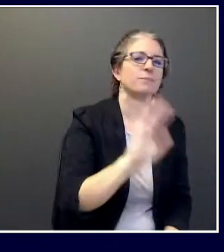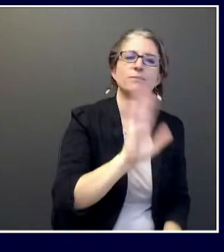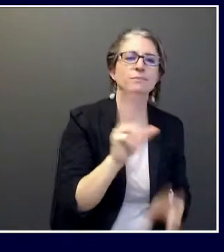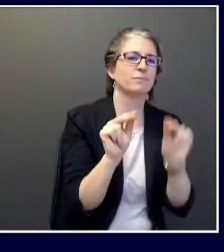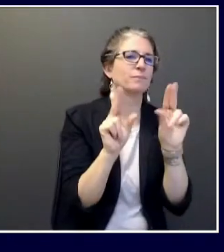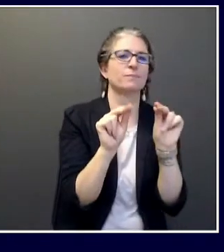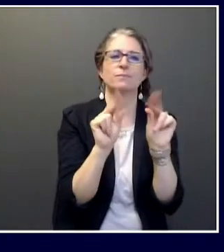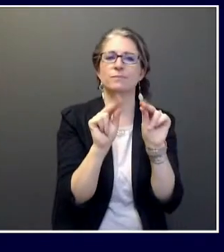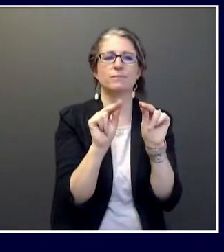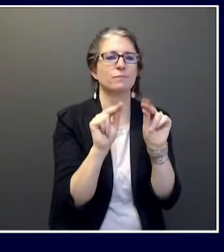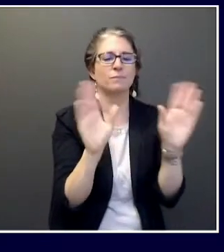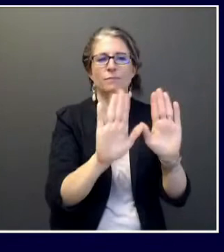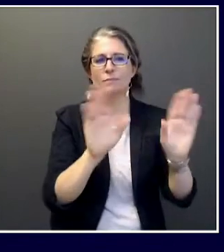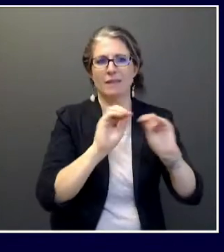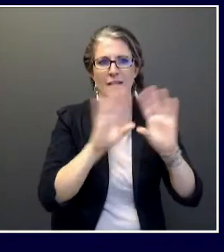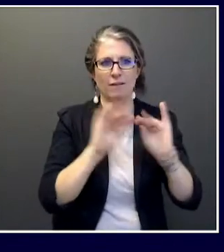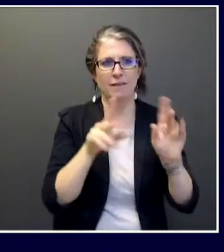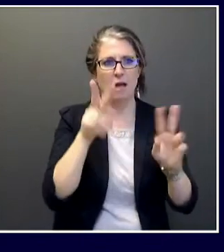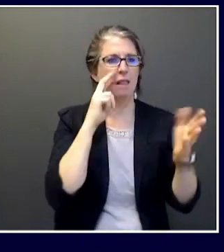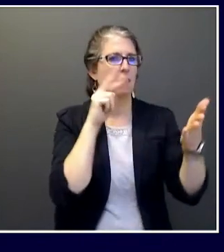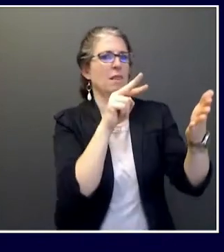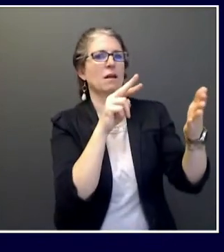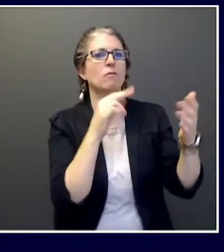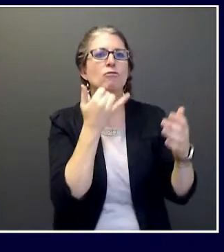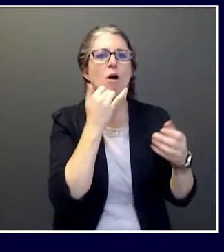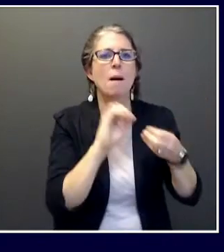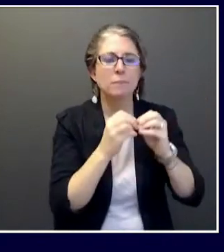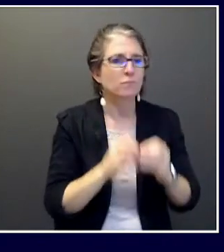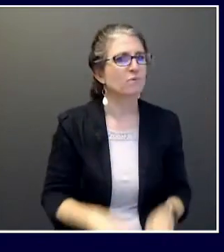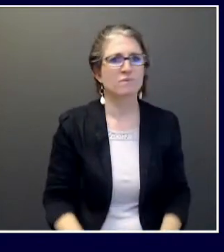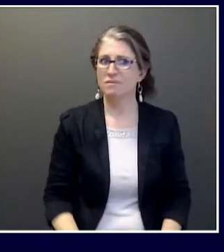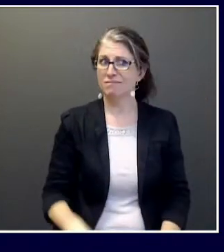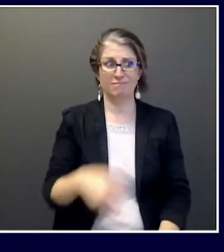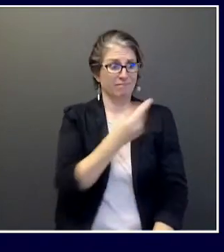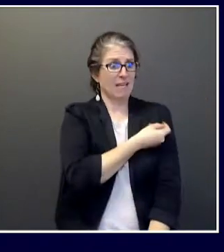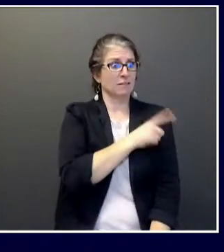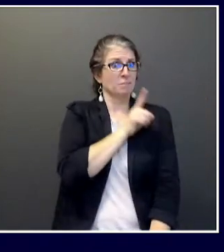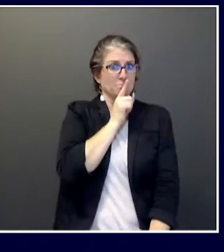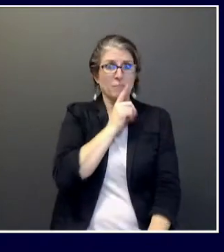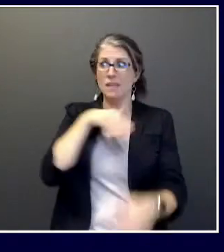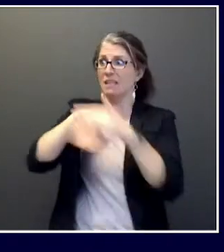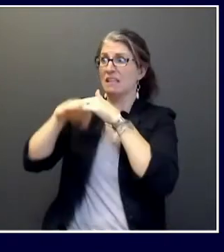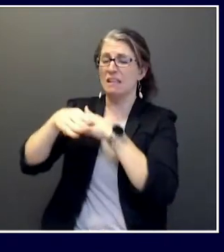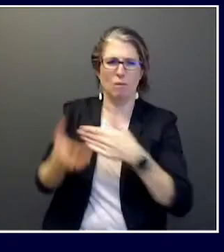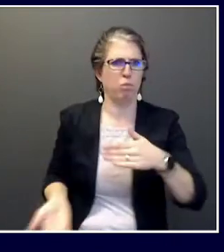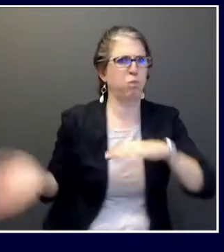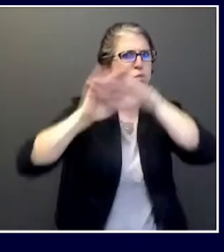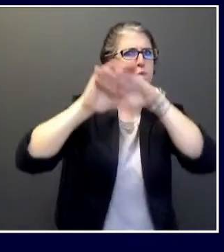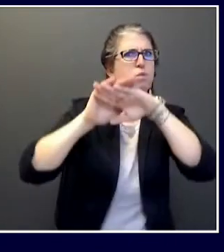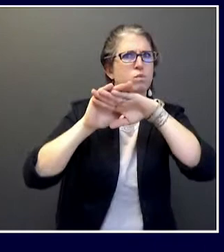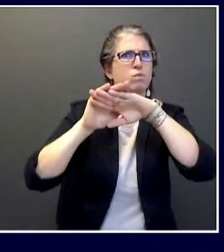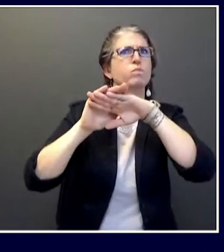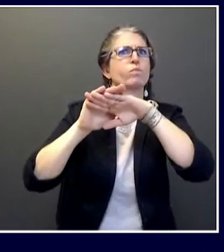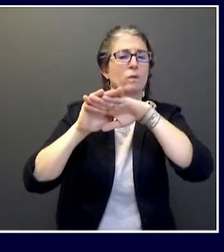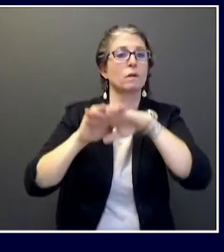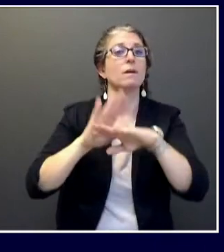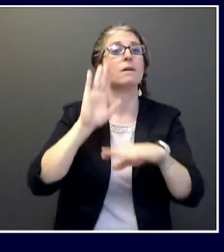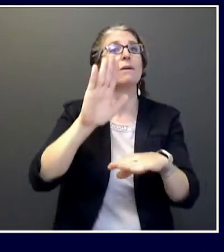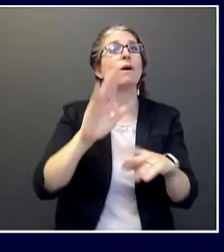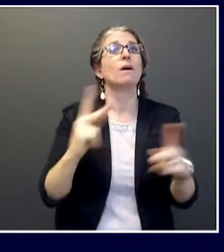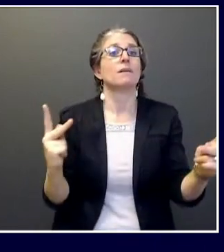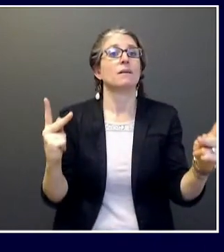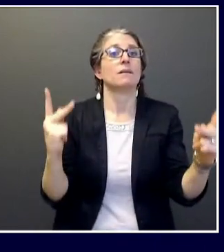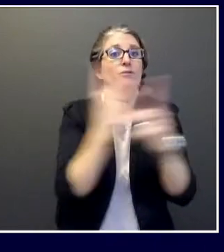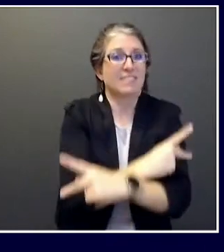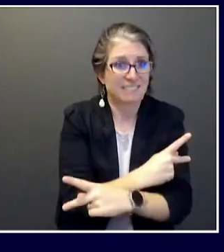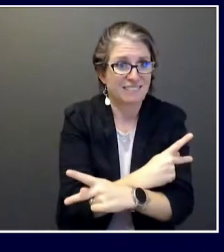best thing that folks can do to stay out of the hospital with COVID is get vaccinated, without question. Great, thanks. Thanks.